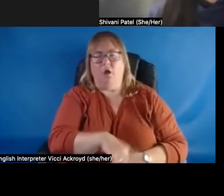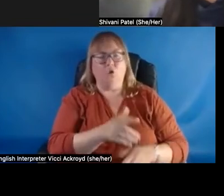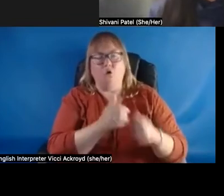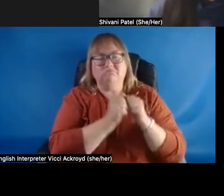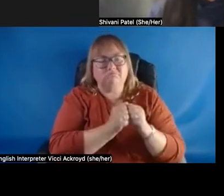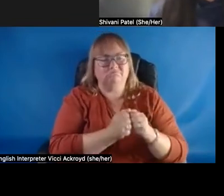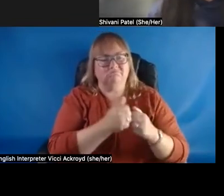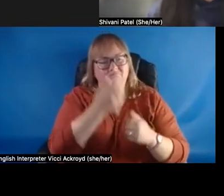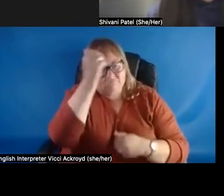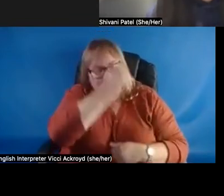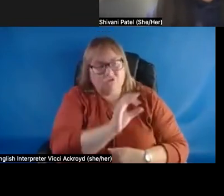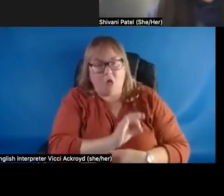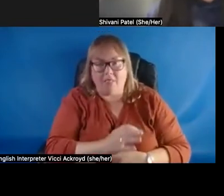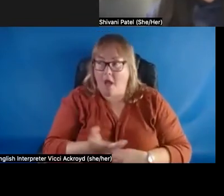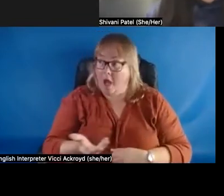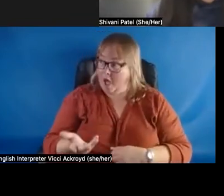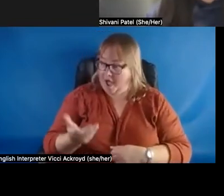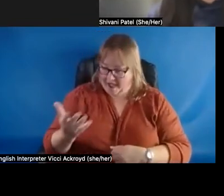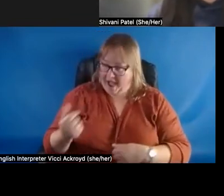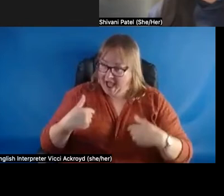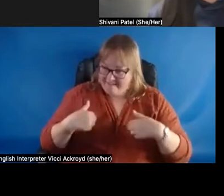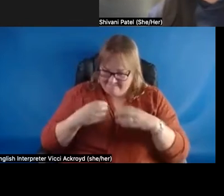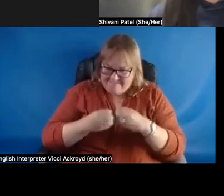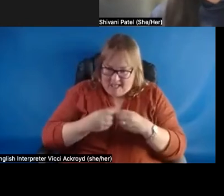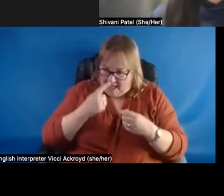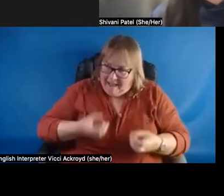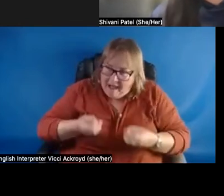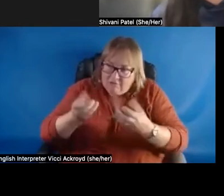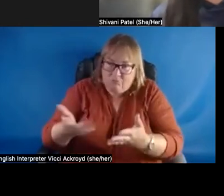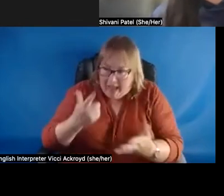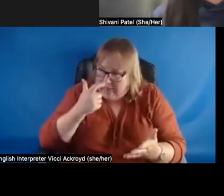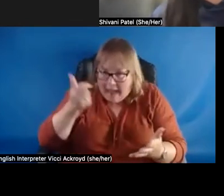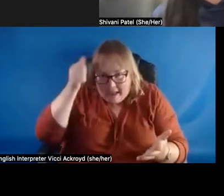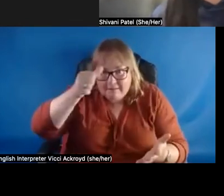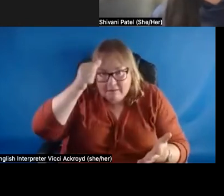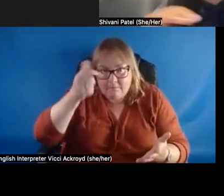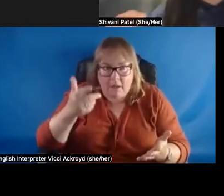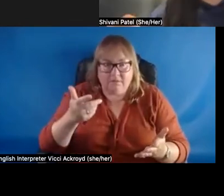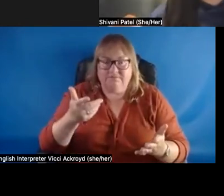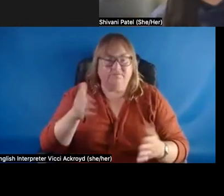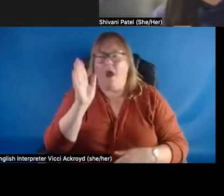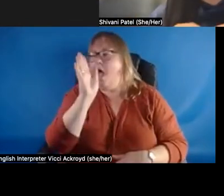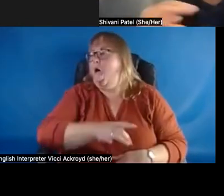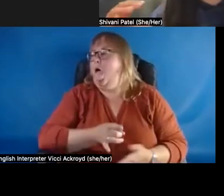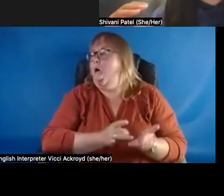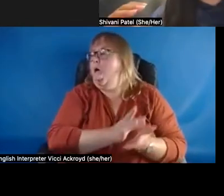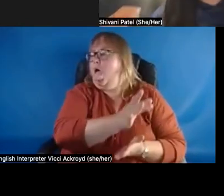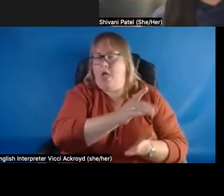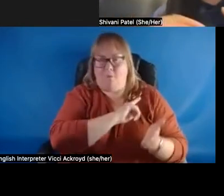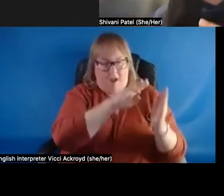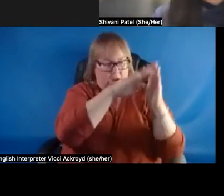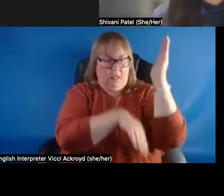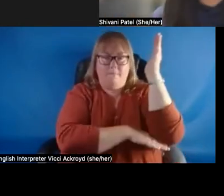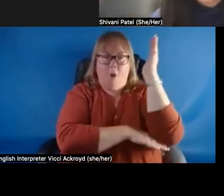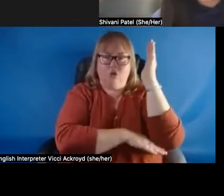they are a genuinely good person, it seems as though you'll always be in that like category of just lower caste